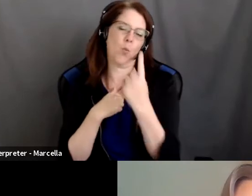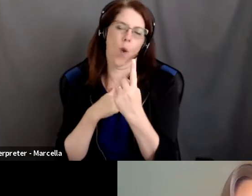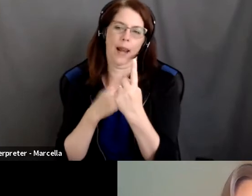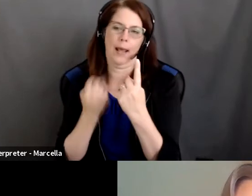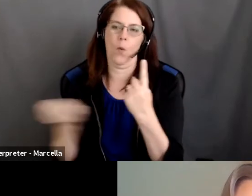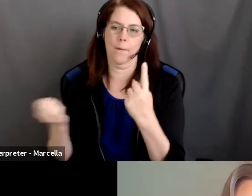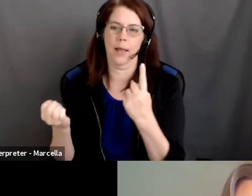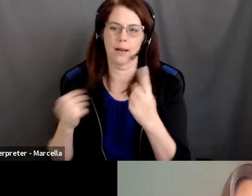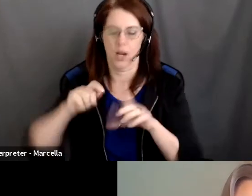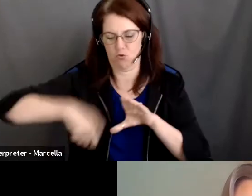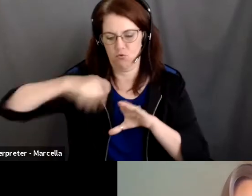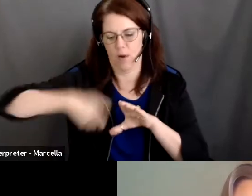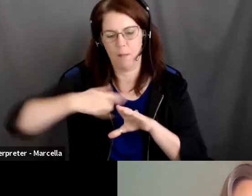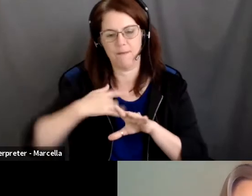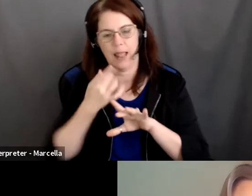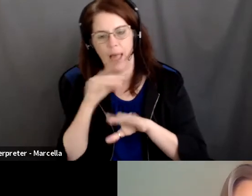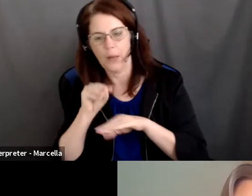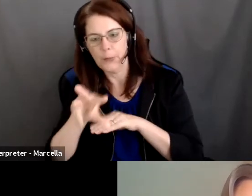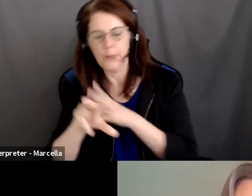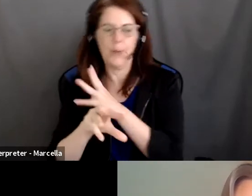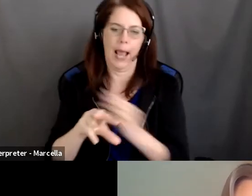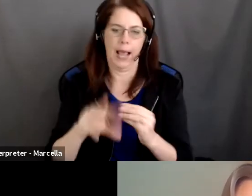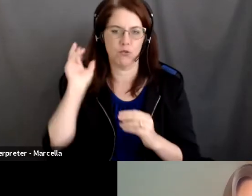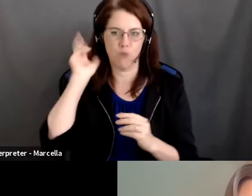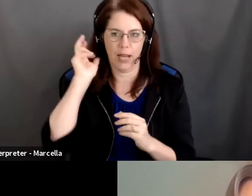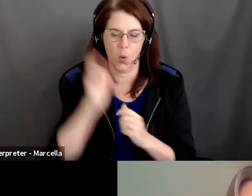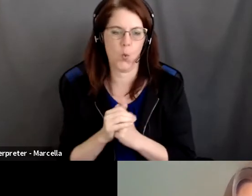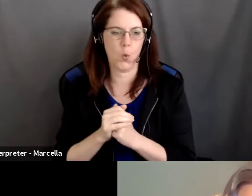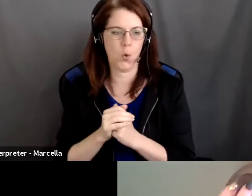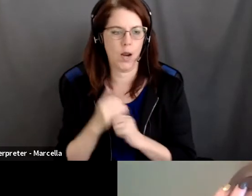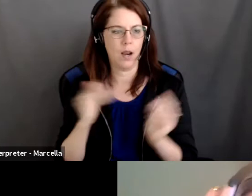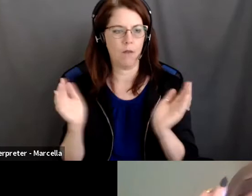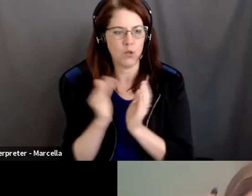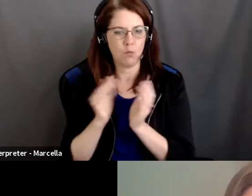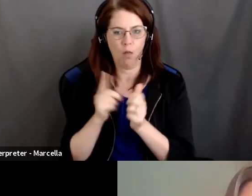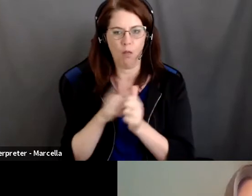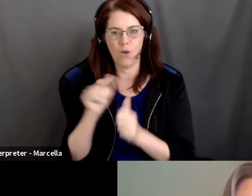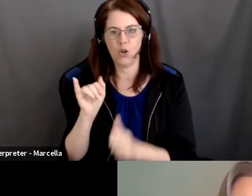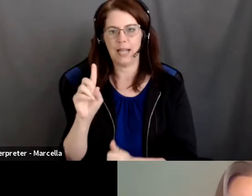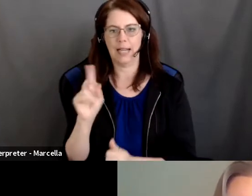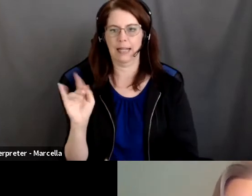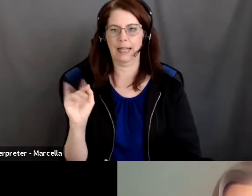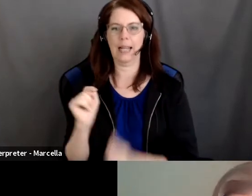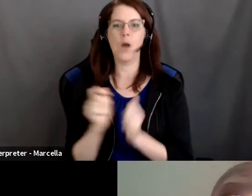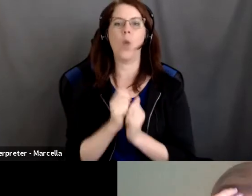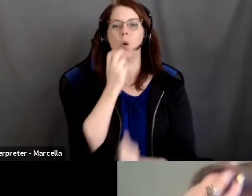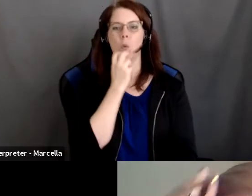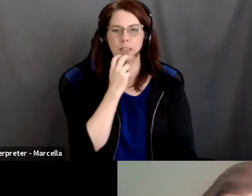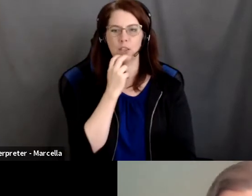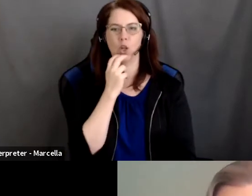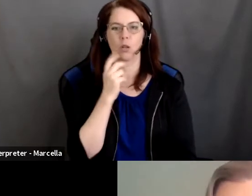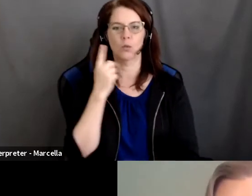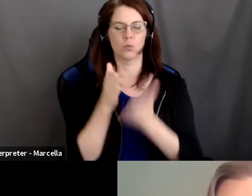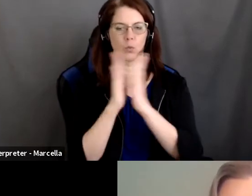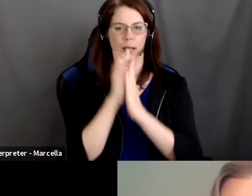And I can crank it up and have light too. I do have a small first aid kit in there with a whistle to signal for